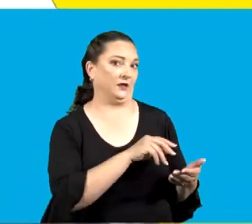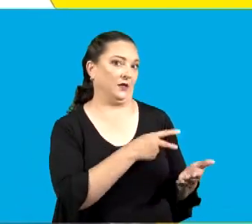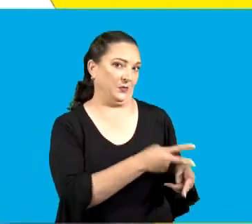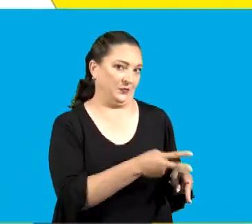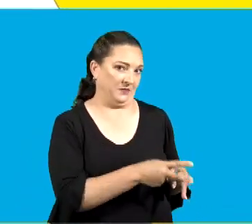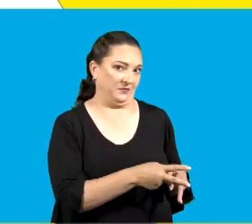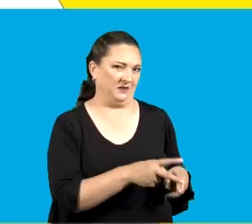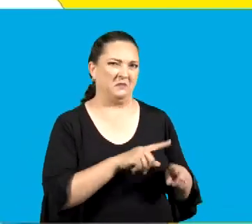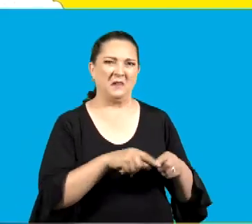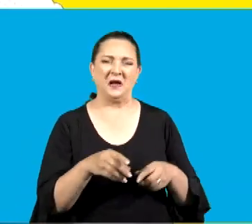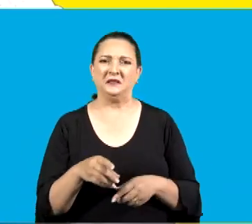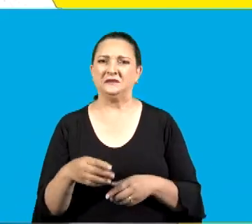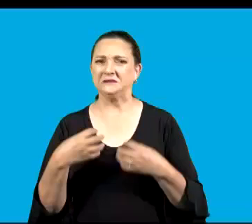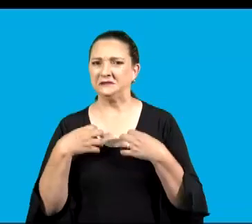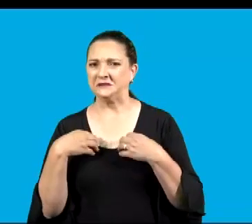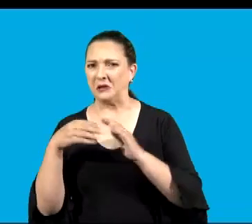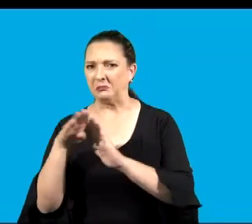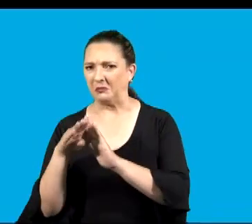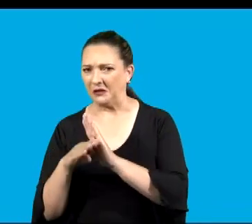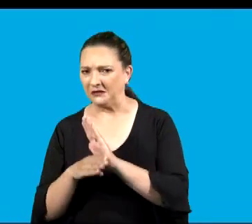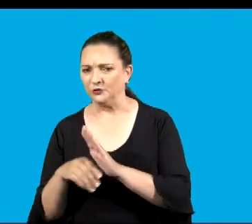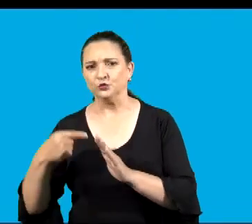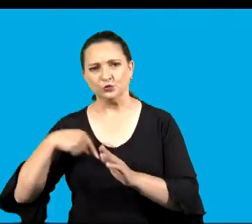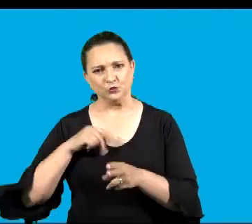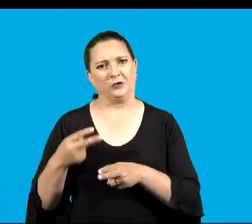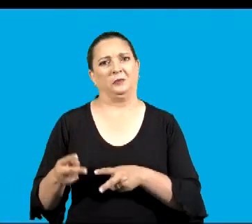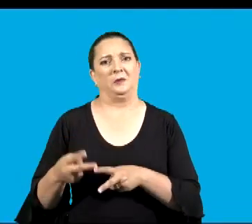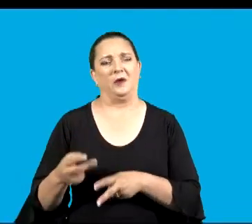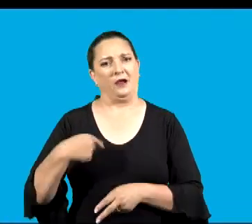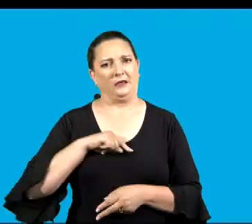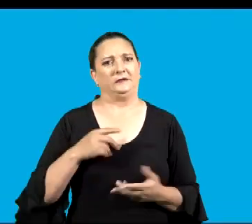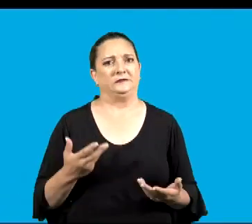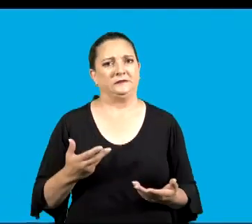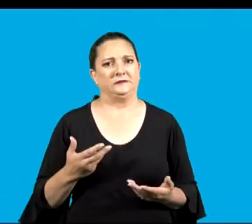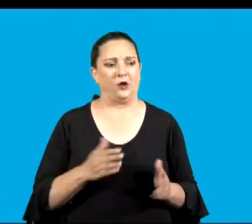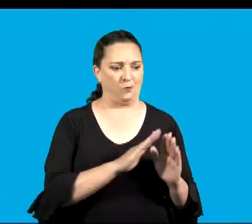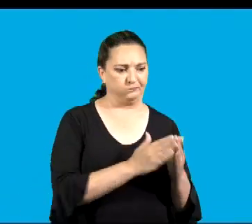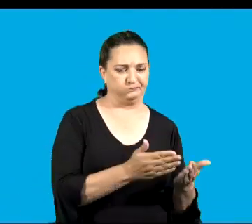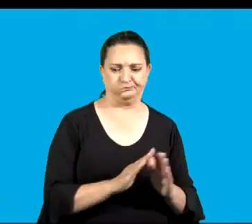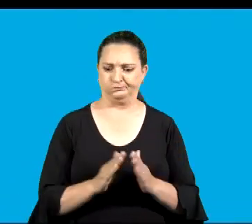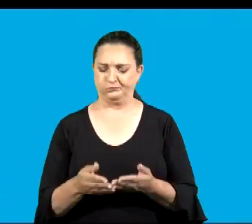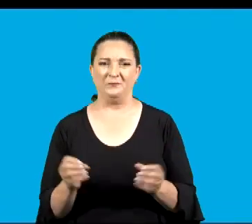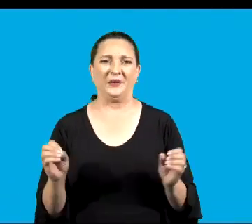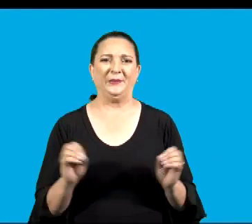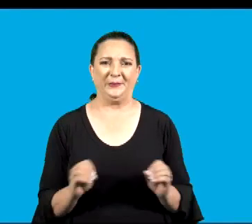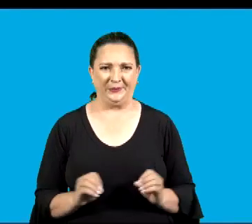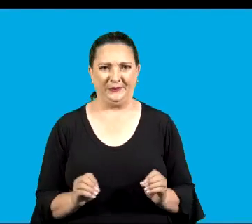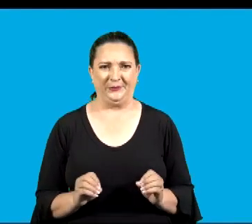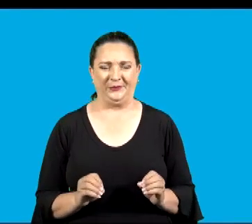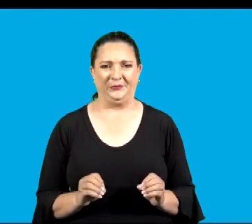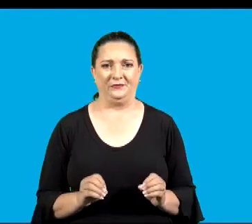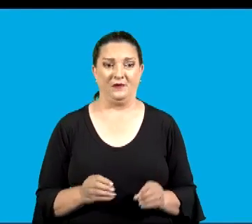also prepared by us. So if it is not recorded in the books, it is not in the